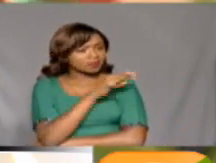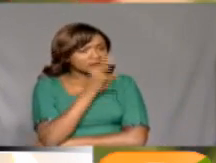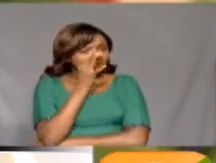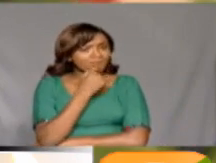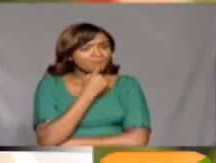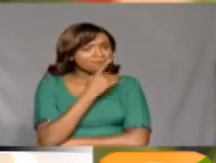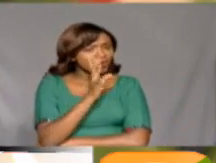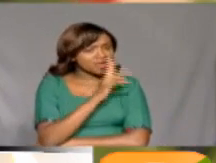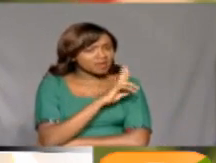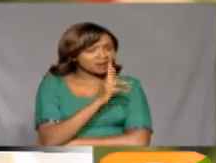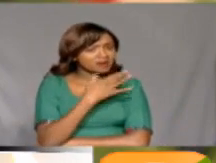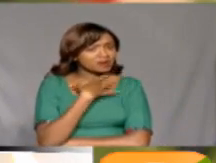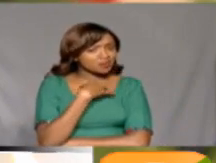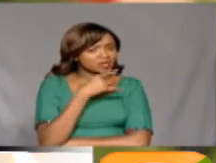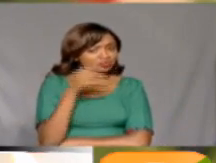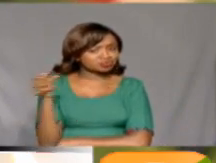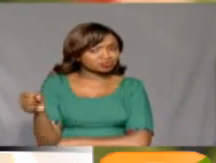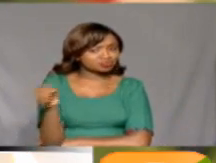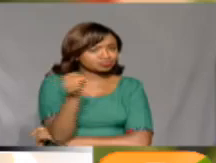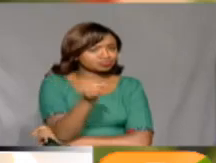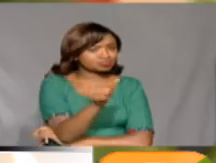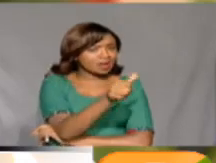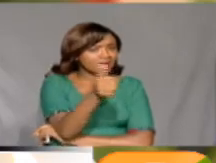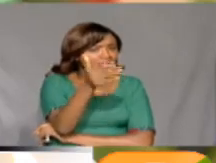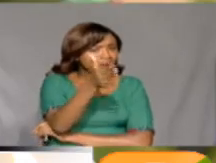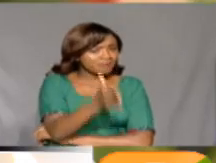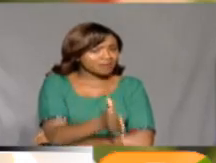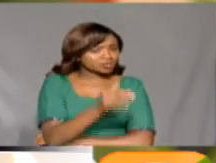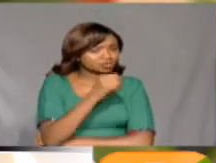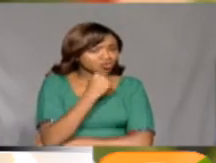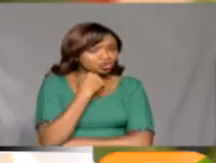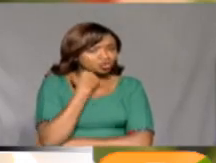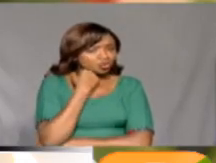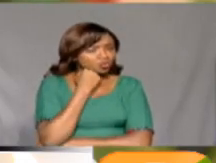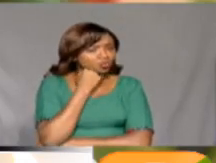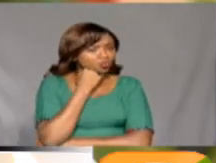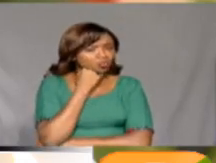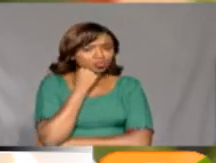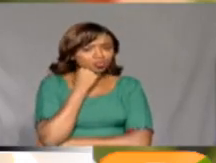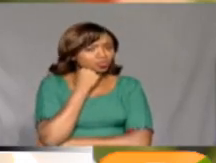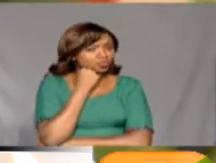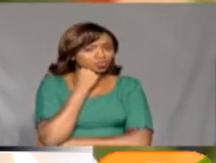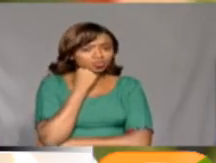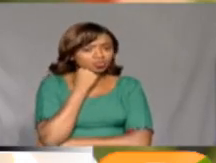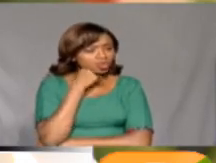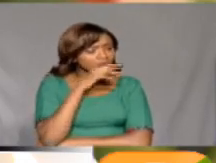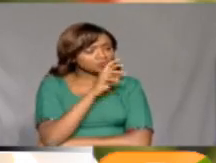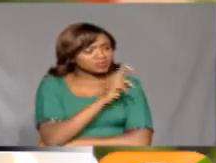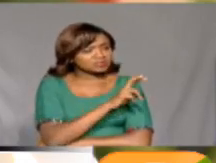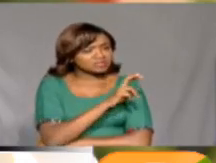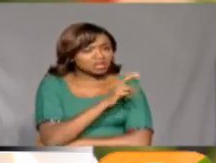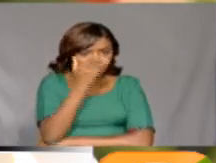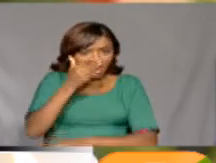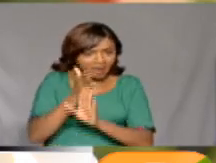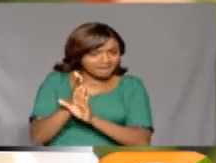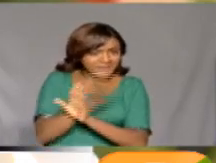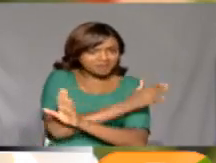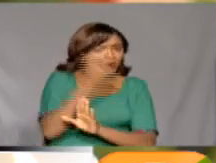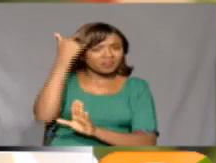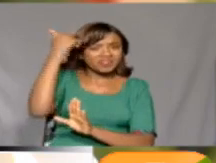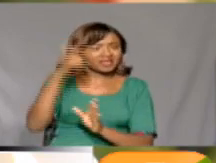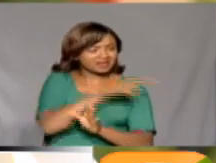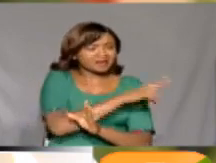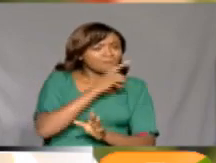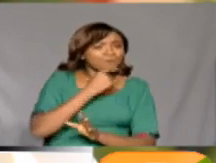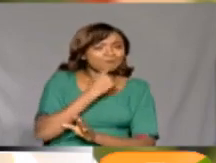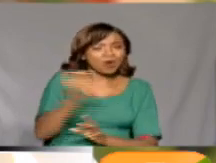Because there was a belief that Moi could not hand over. Yeah? So, but when he